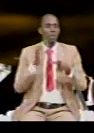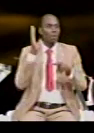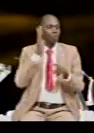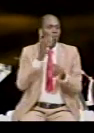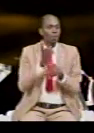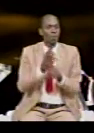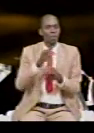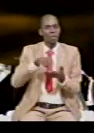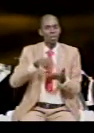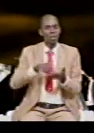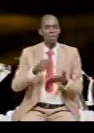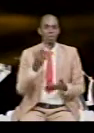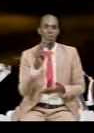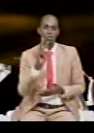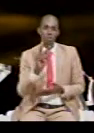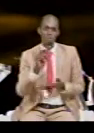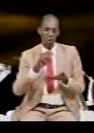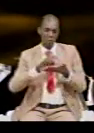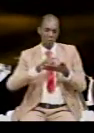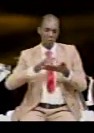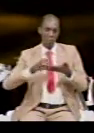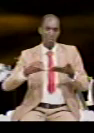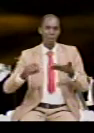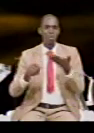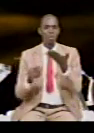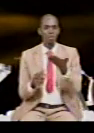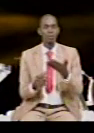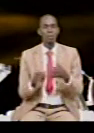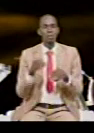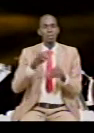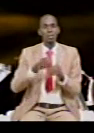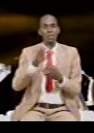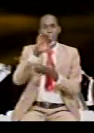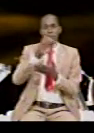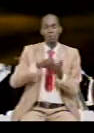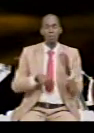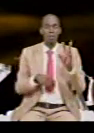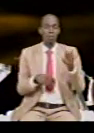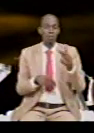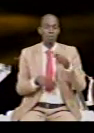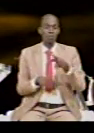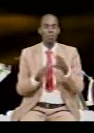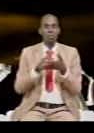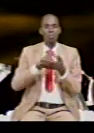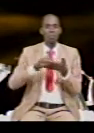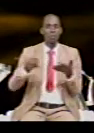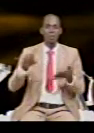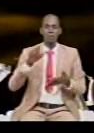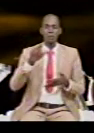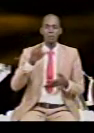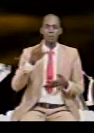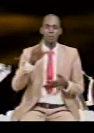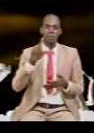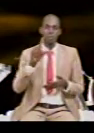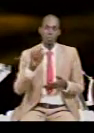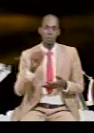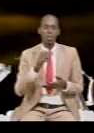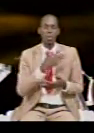2 verses there in chapter 22, I will read verses 20 and